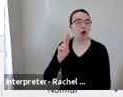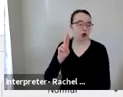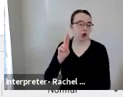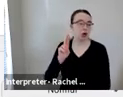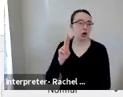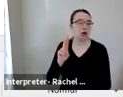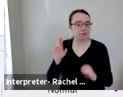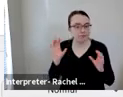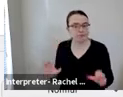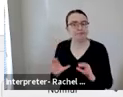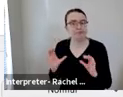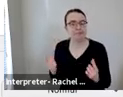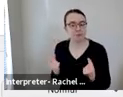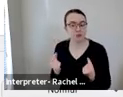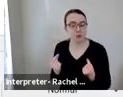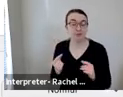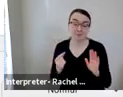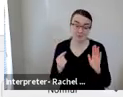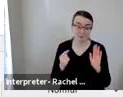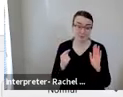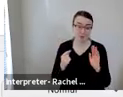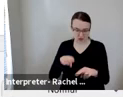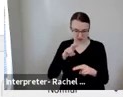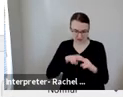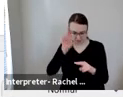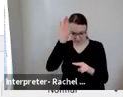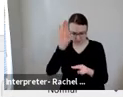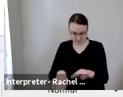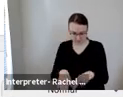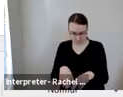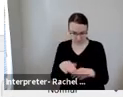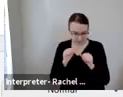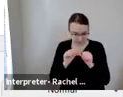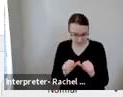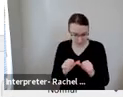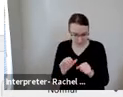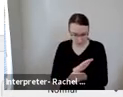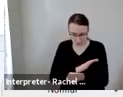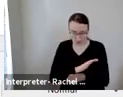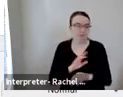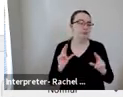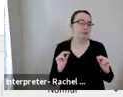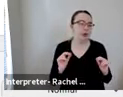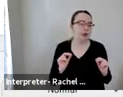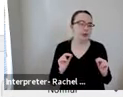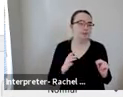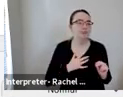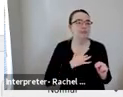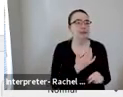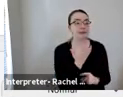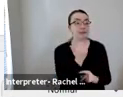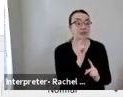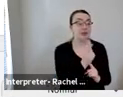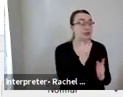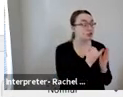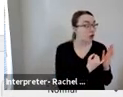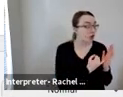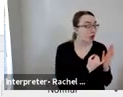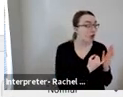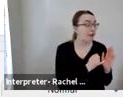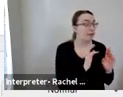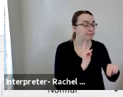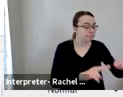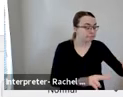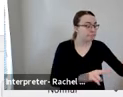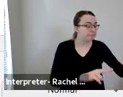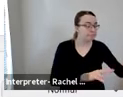it. Do I do it all in one sitting? Usually not. Usually I do 15 minutes of drawing, I get something laid out, and then I'll